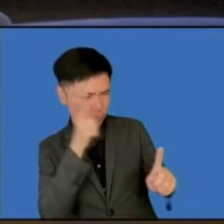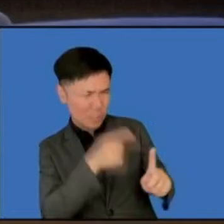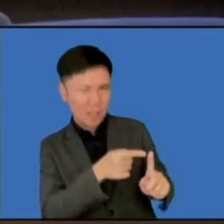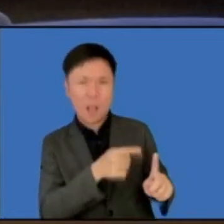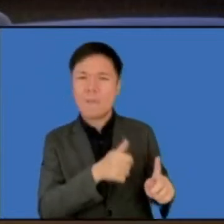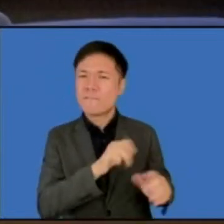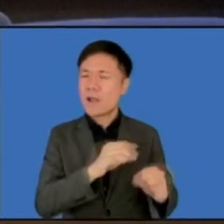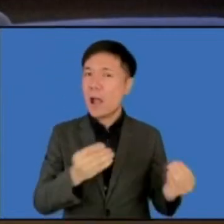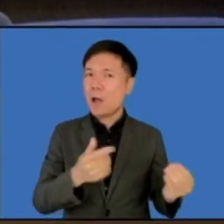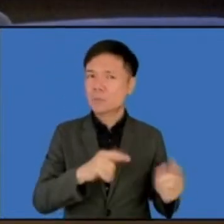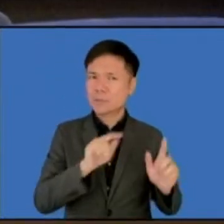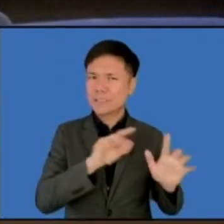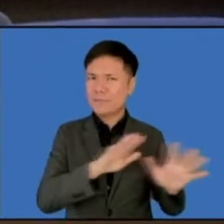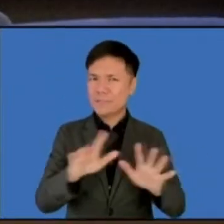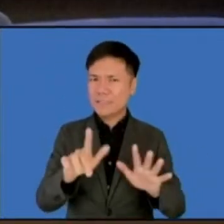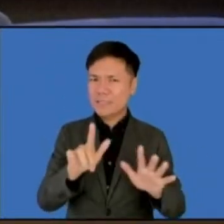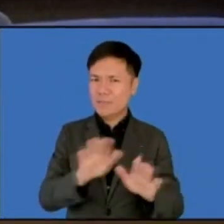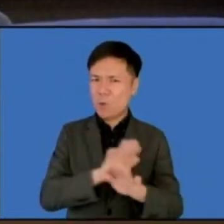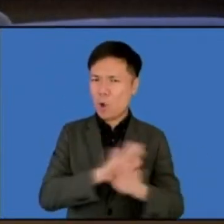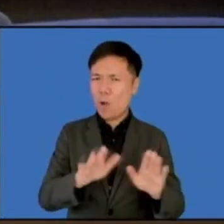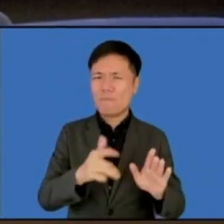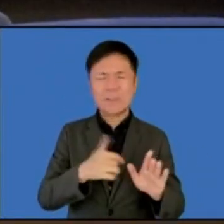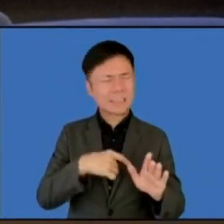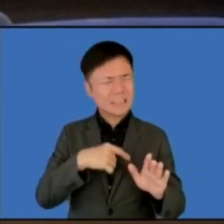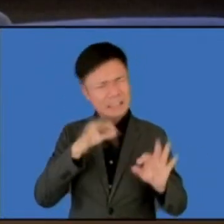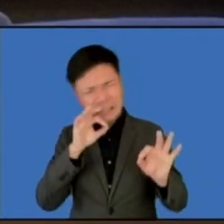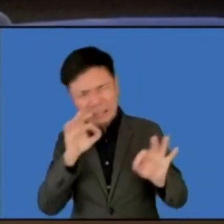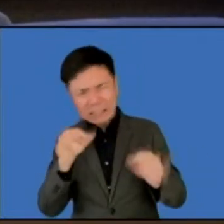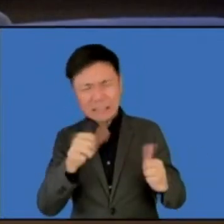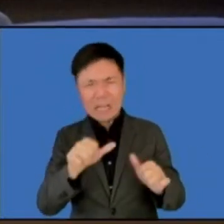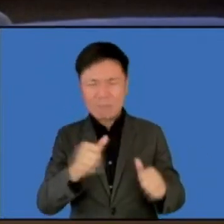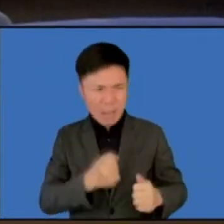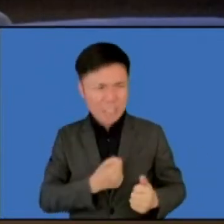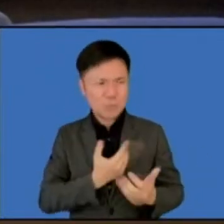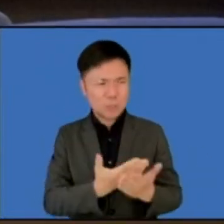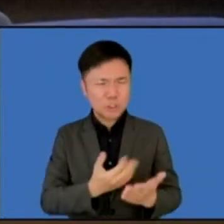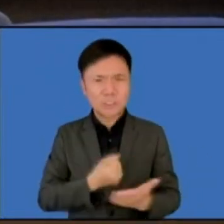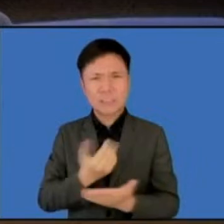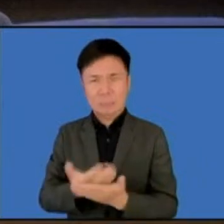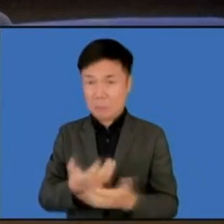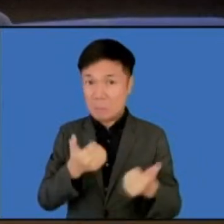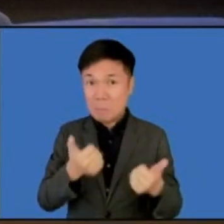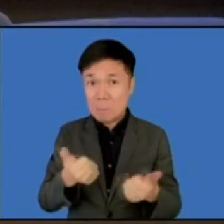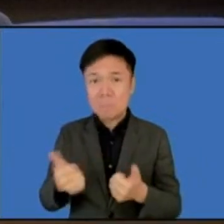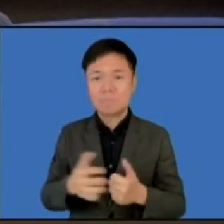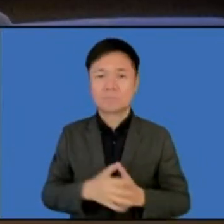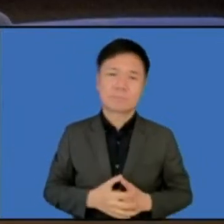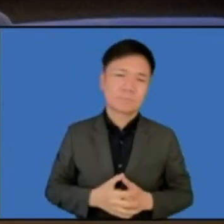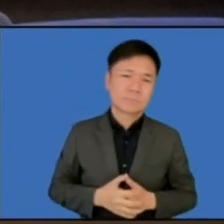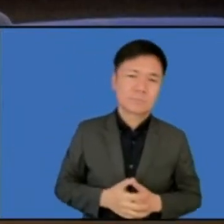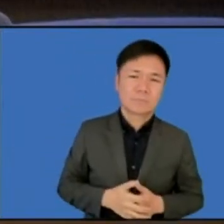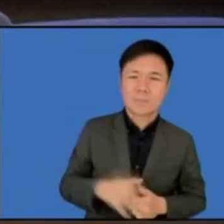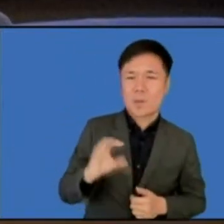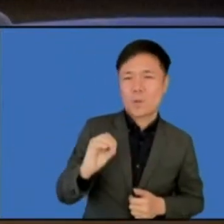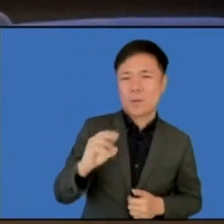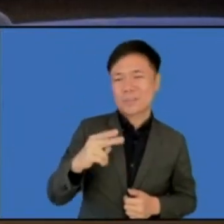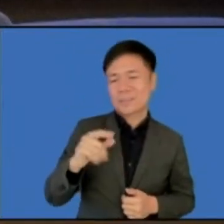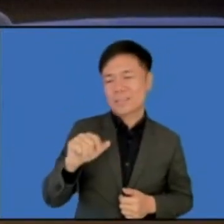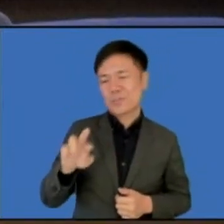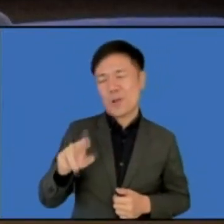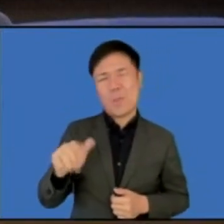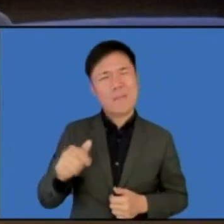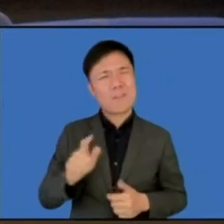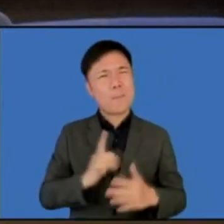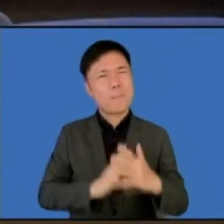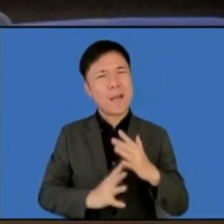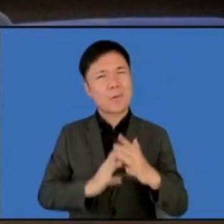harmful narratives while ensuring the protection of freedom of expression. One such example is OHHR's Stand Up for Migrants campaign, through